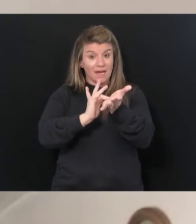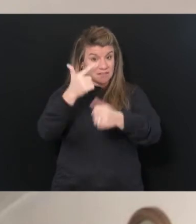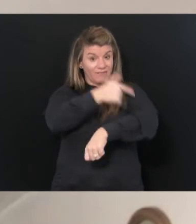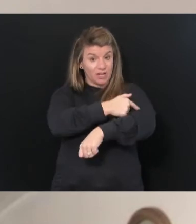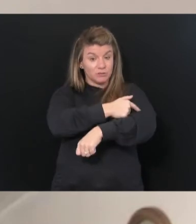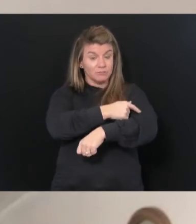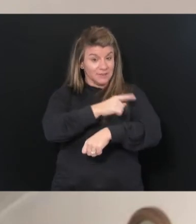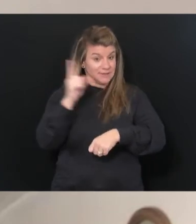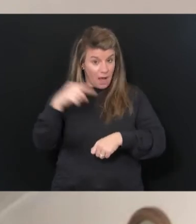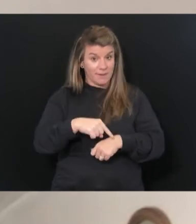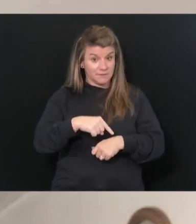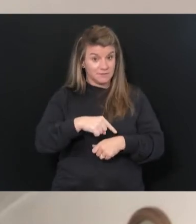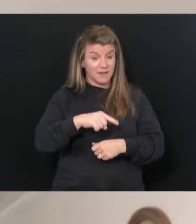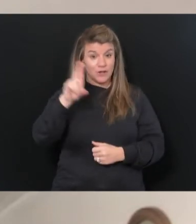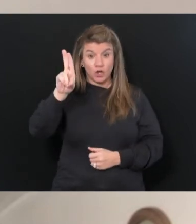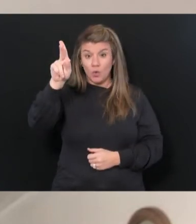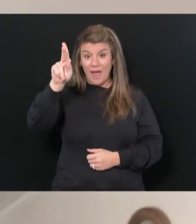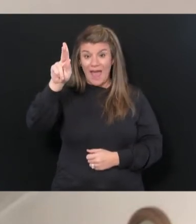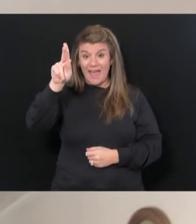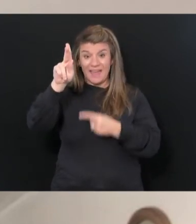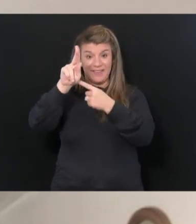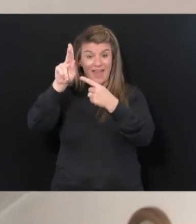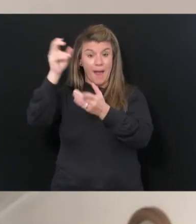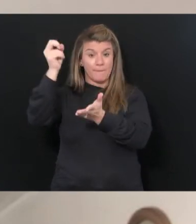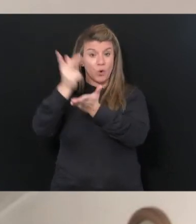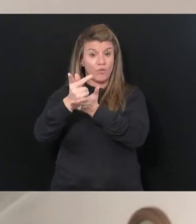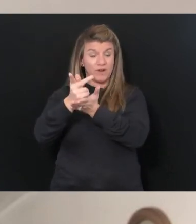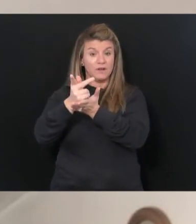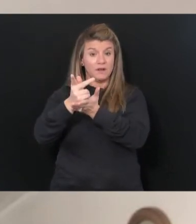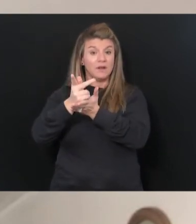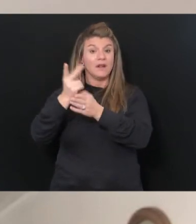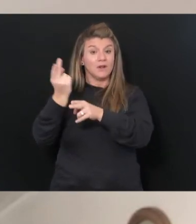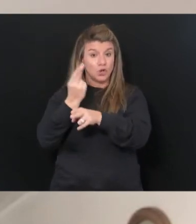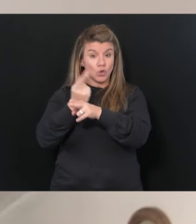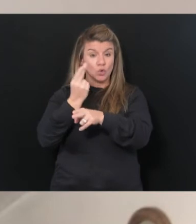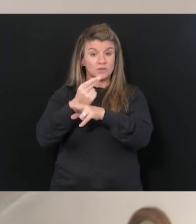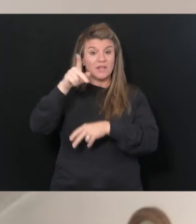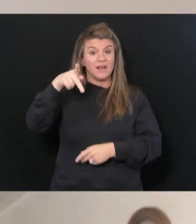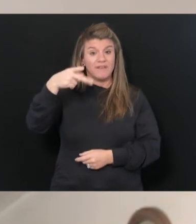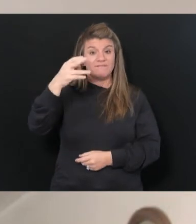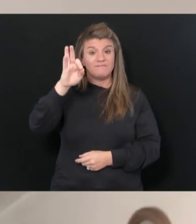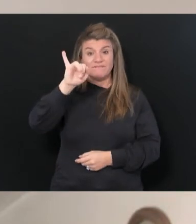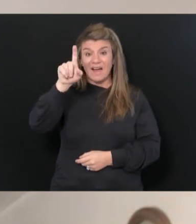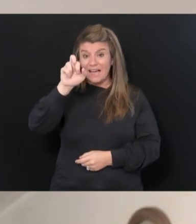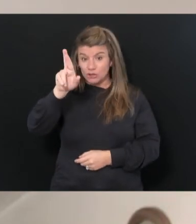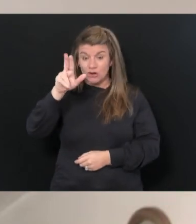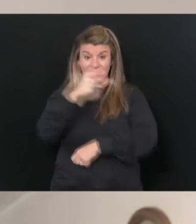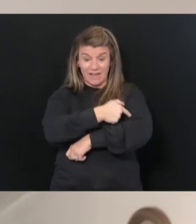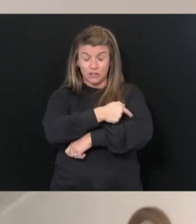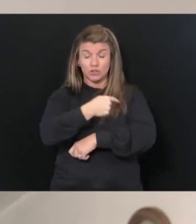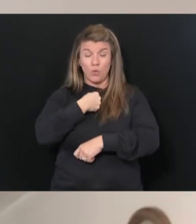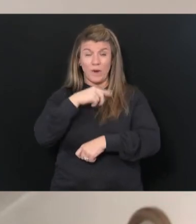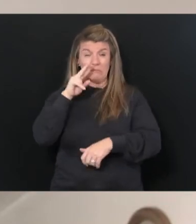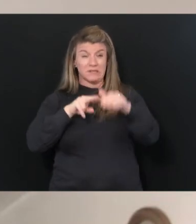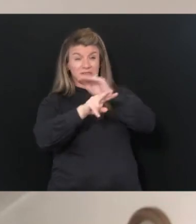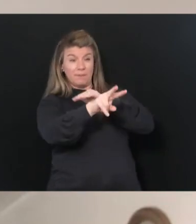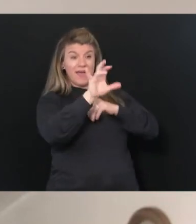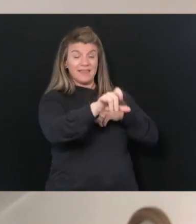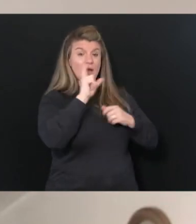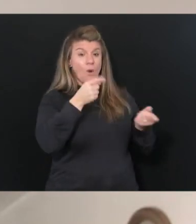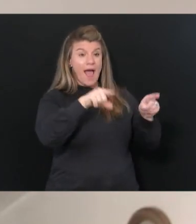UK, United Kingdom just approved the use of the Pfizer vaccine, and we do anticipate that will be happening